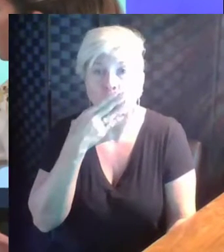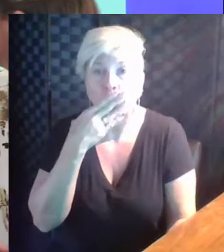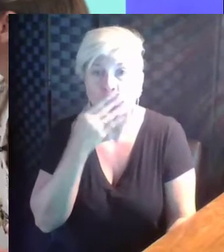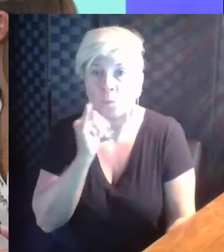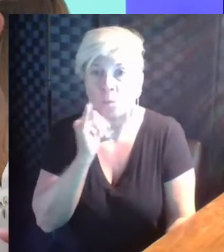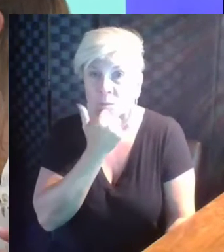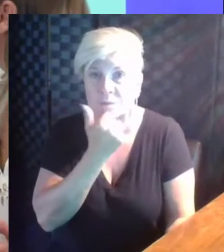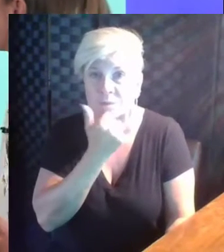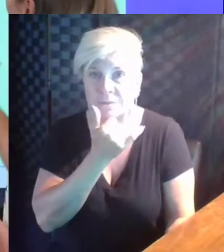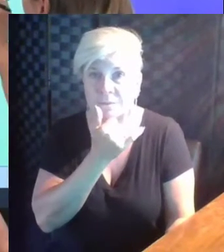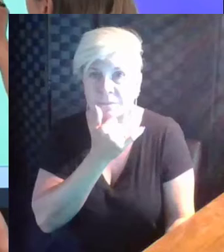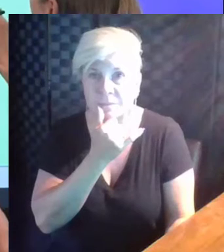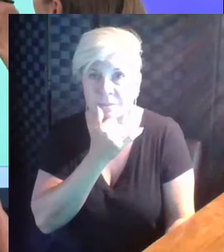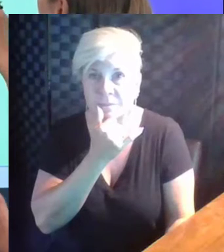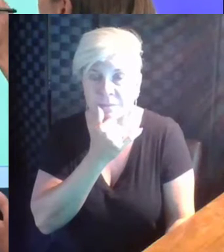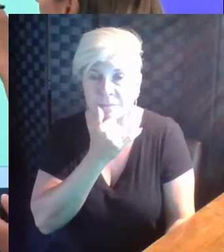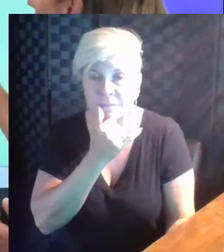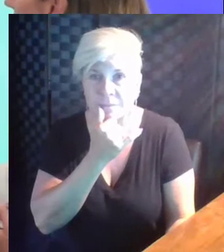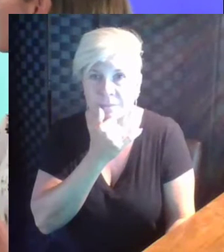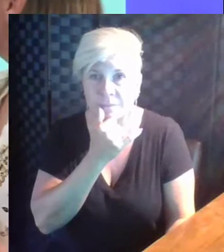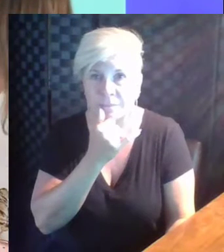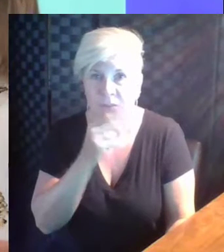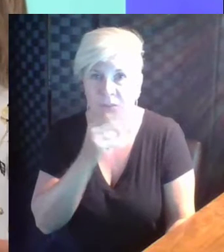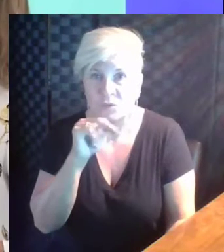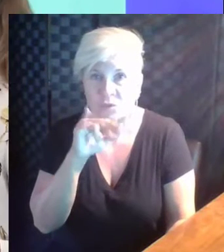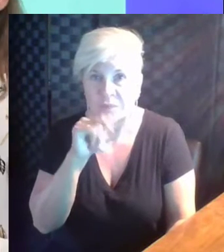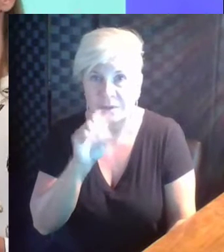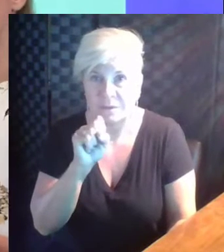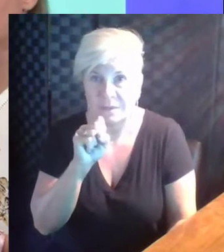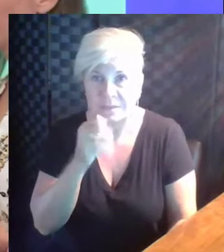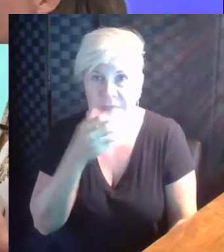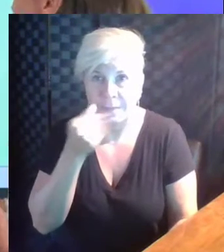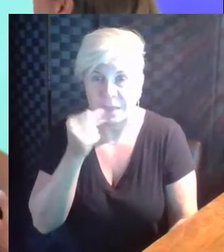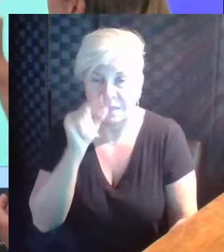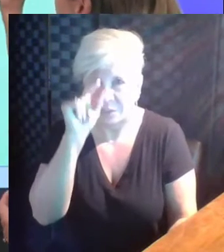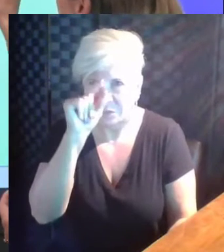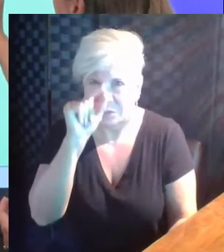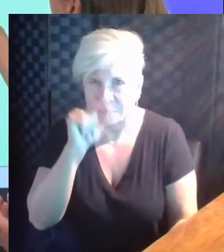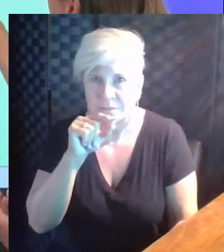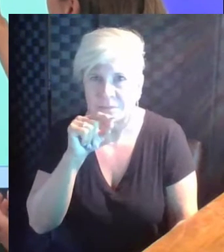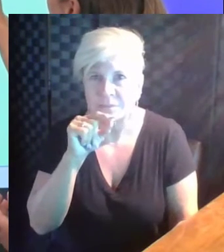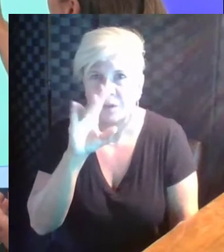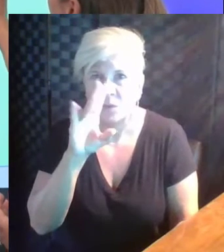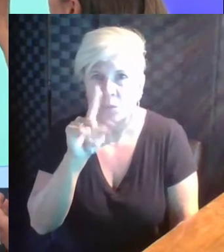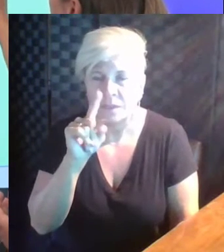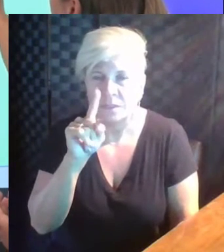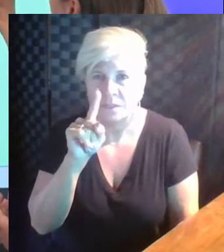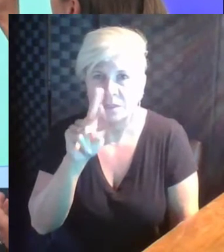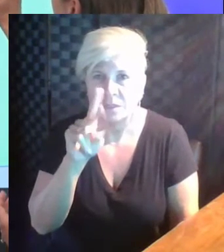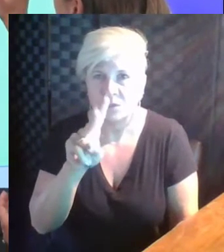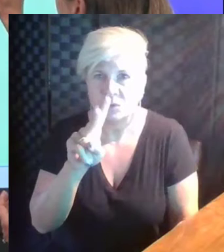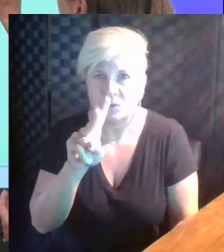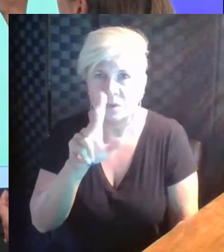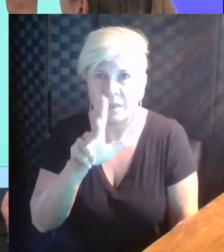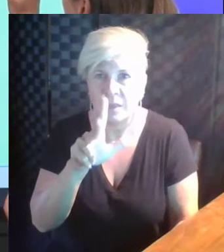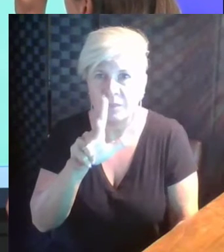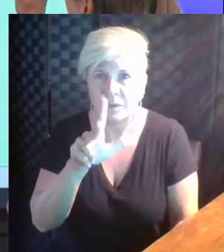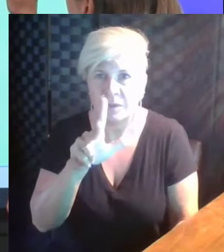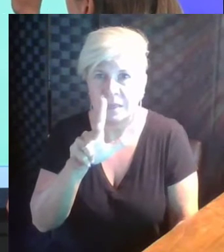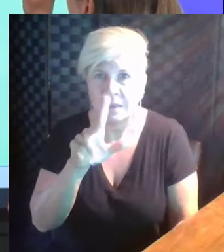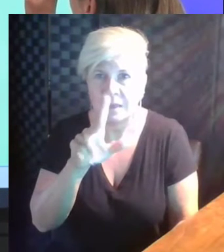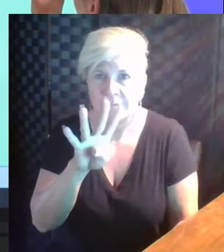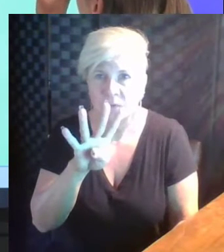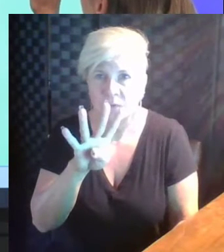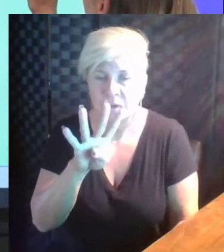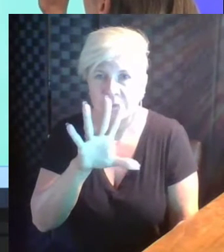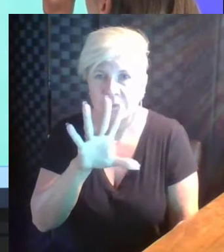Oops. I guess if I'm going to draw units, I better draw single squares. 7 of them. Here we go. 1, 2,